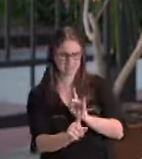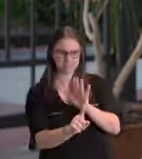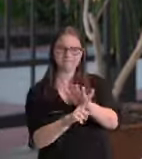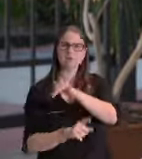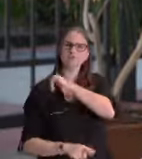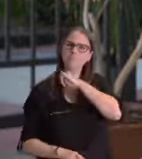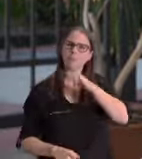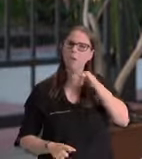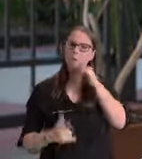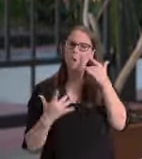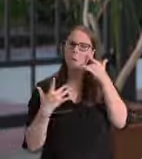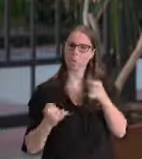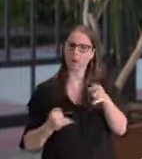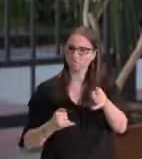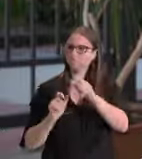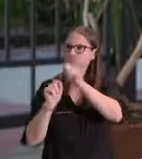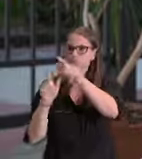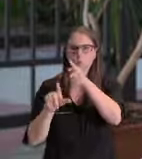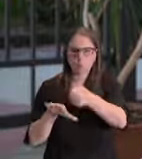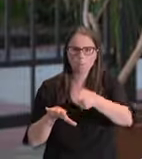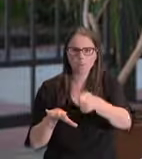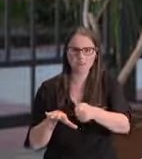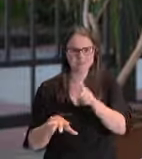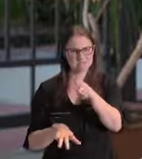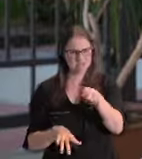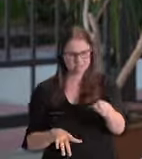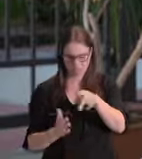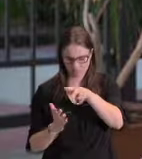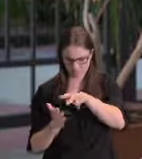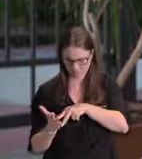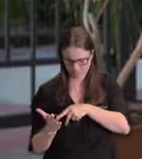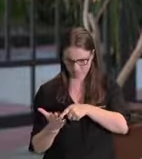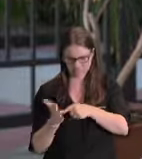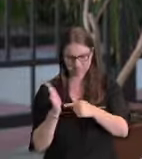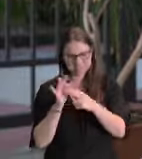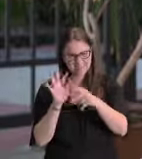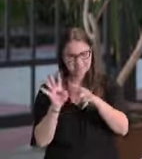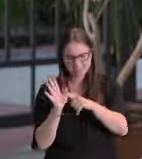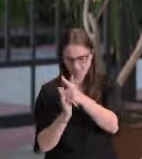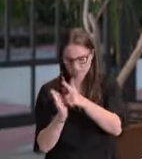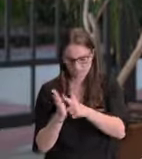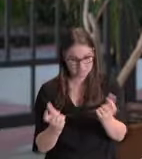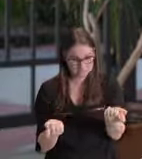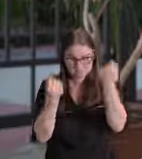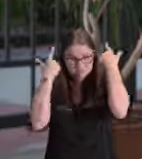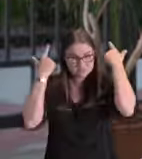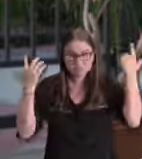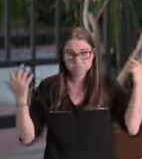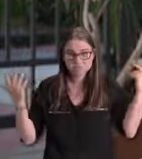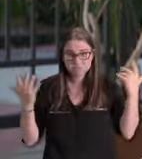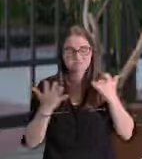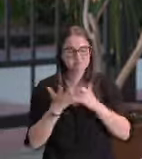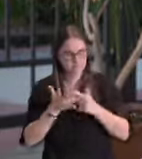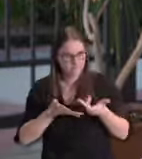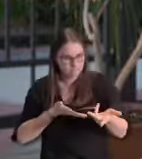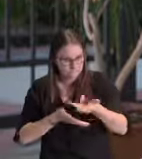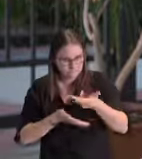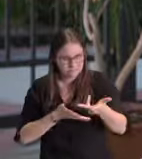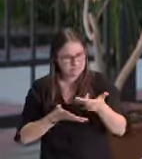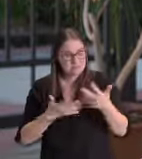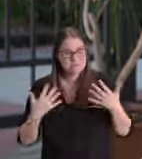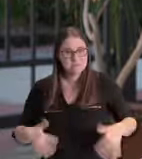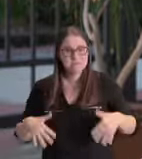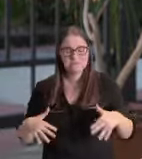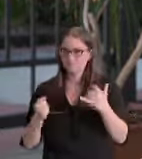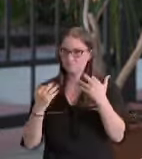was actually a criminal lawyer, practicing criminal lawyer, but tenancy law completely escaped him. So we had